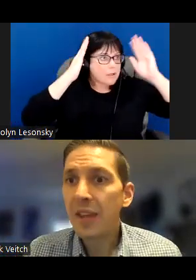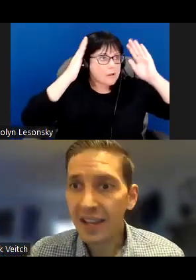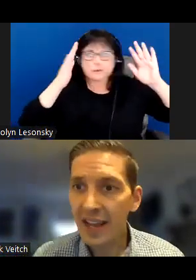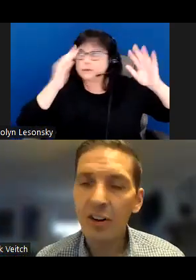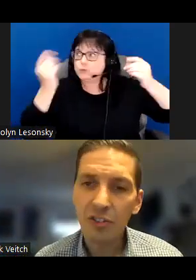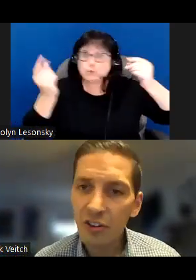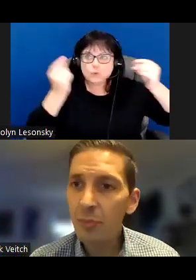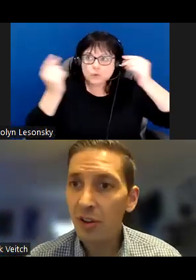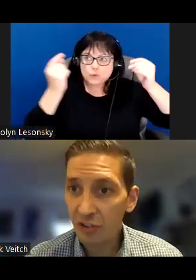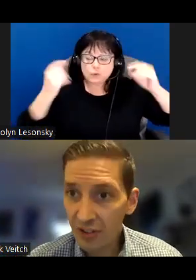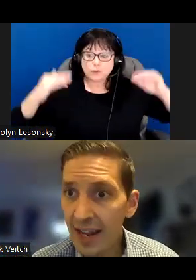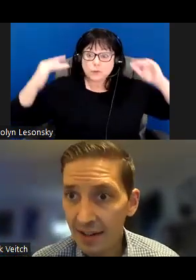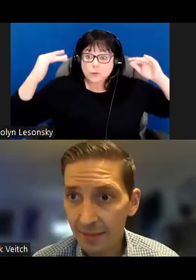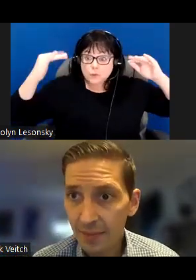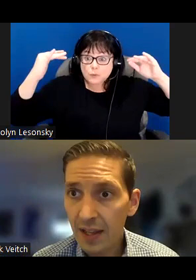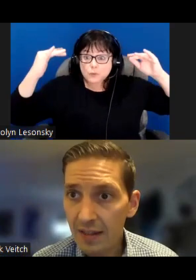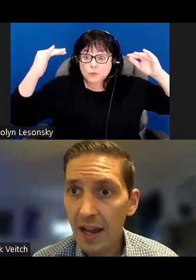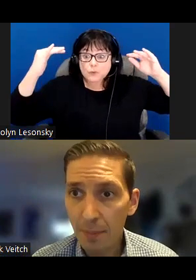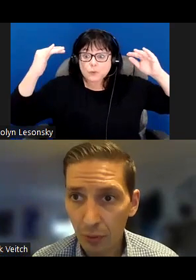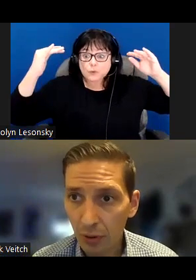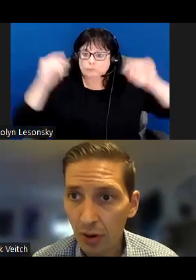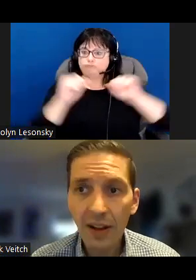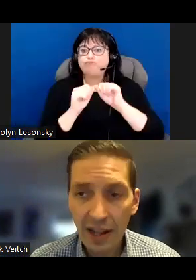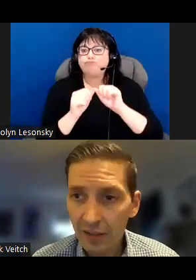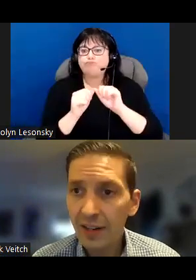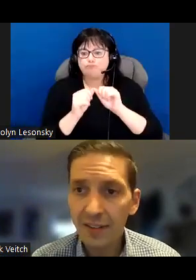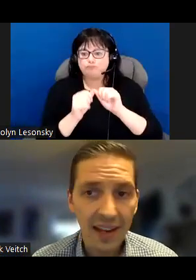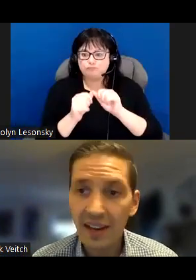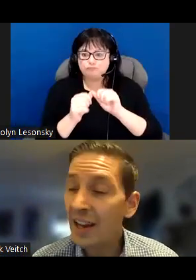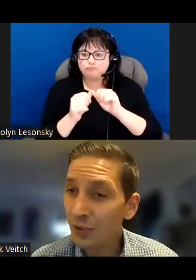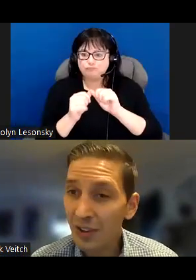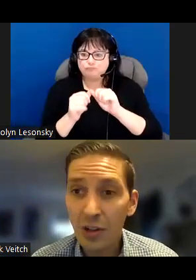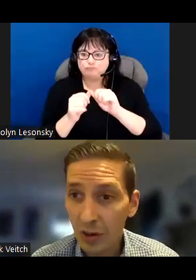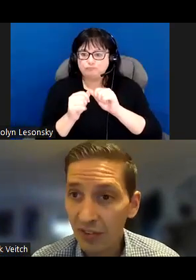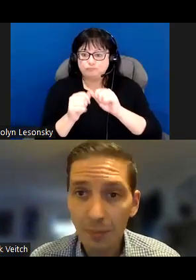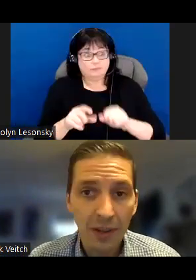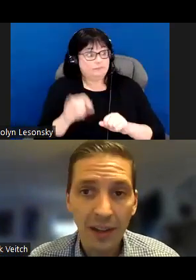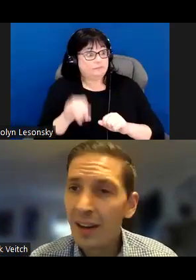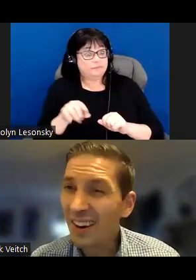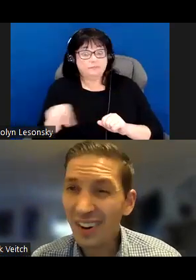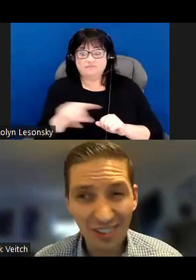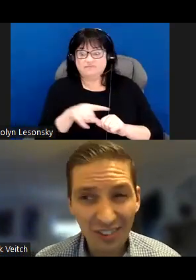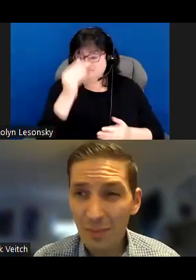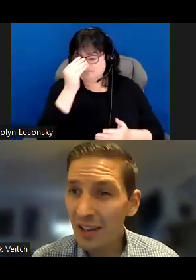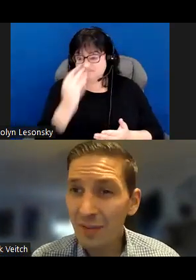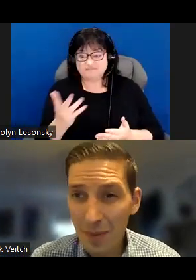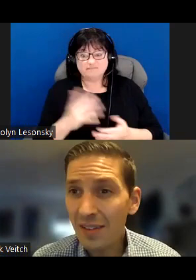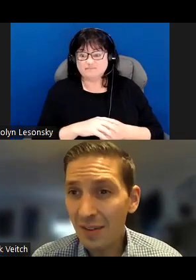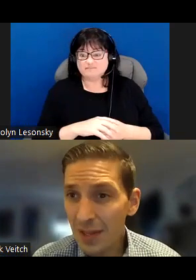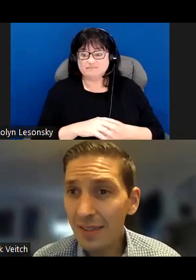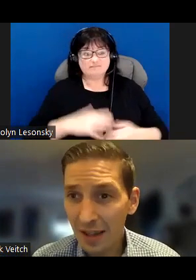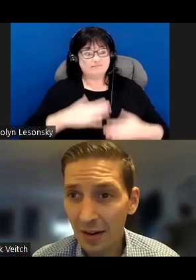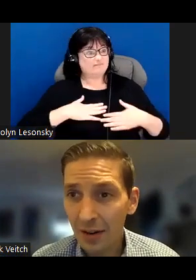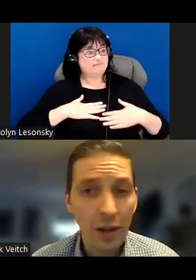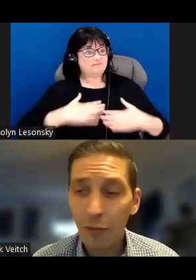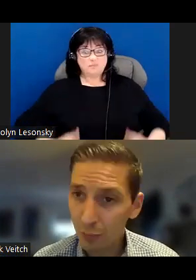state. Again, our system stayed in that prolonged elevated state. And I will tell you quite simply, our system isn't